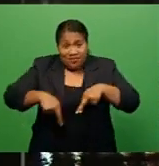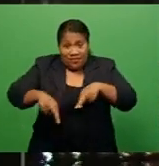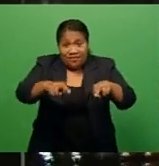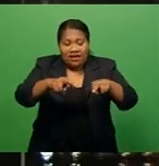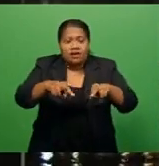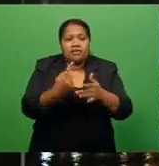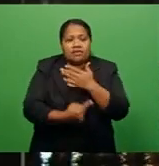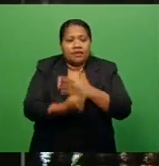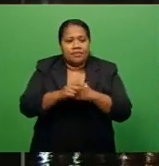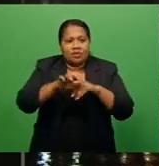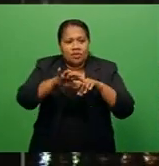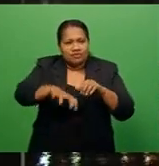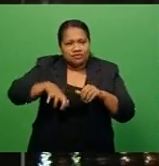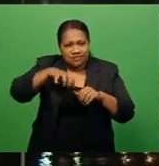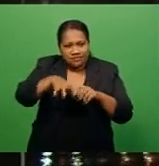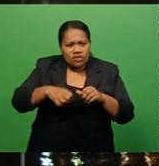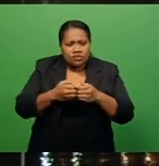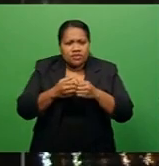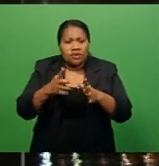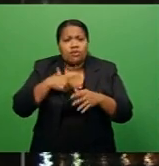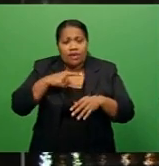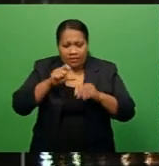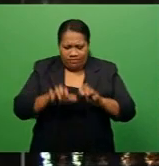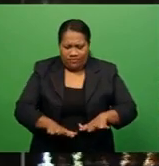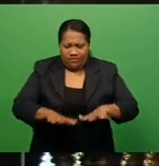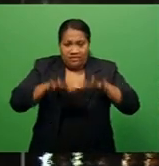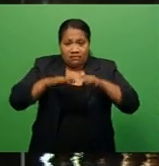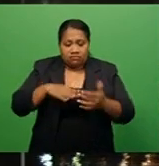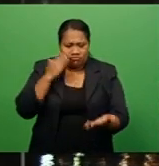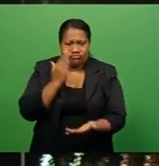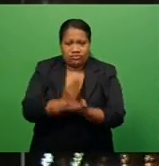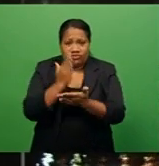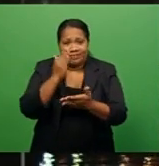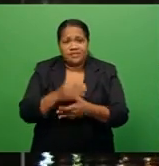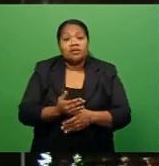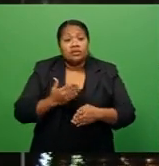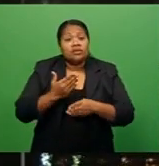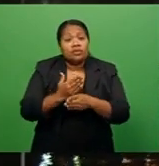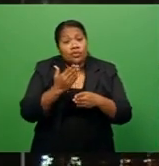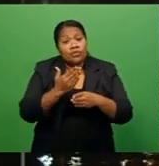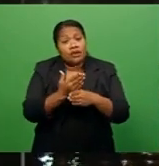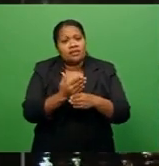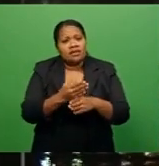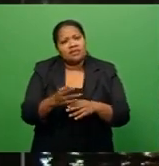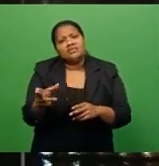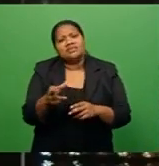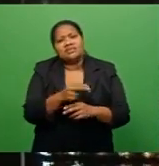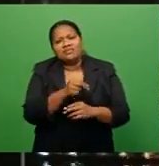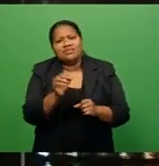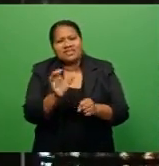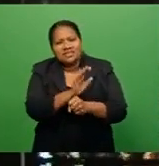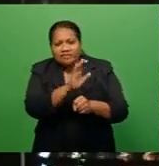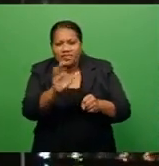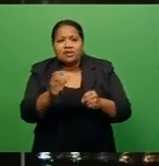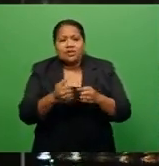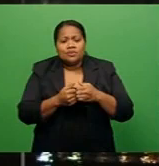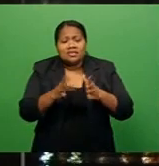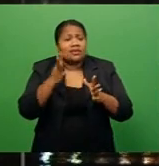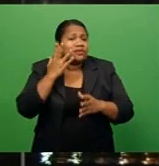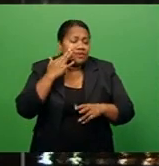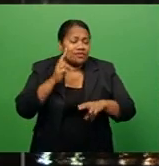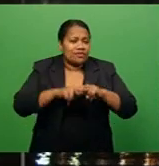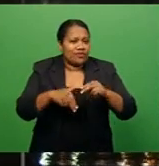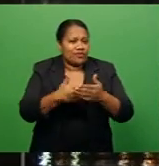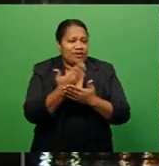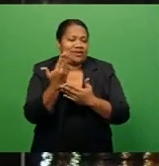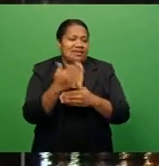an end to flooding. The work is being carried out by Dredging Solutions, which started excavating on Friday. Philippe